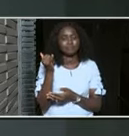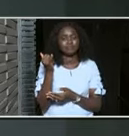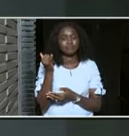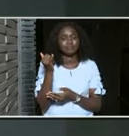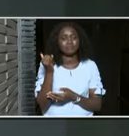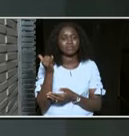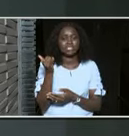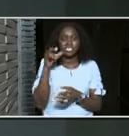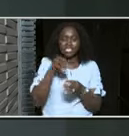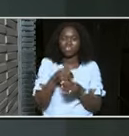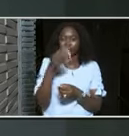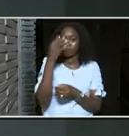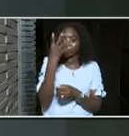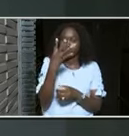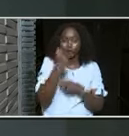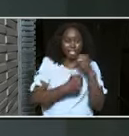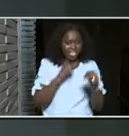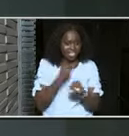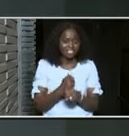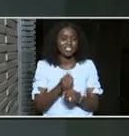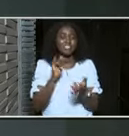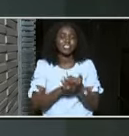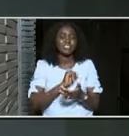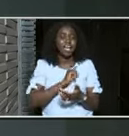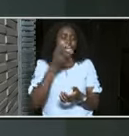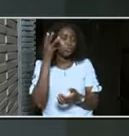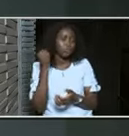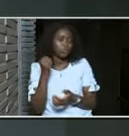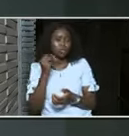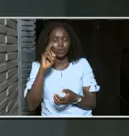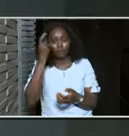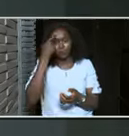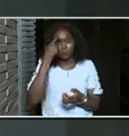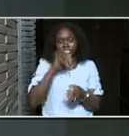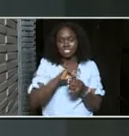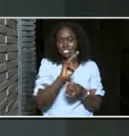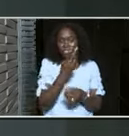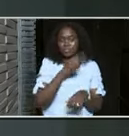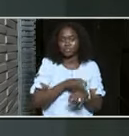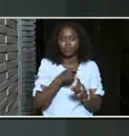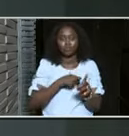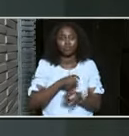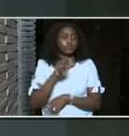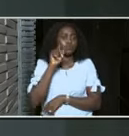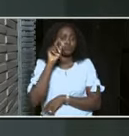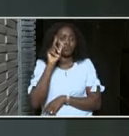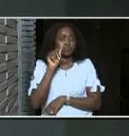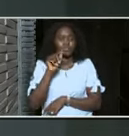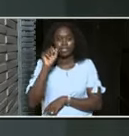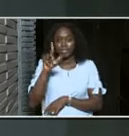in the 4 years that I was Governor Edward in the second term, from 2011